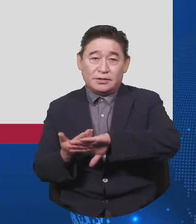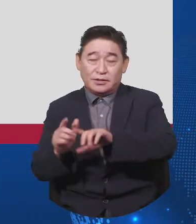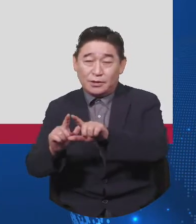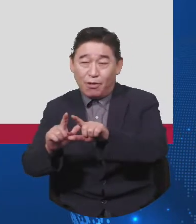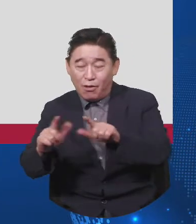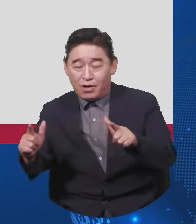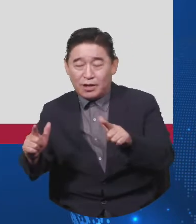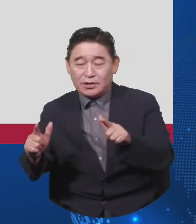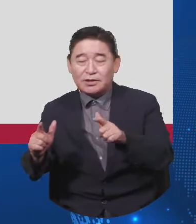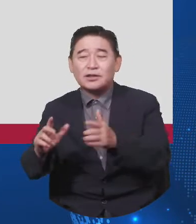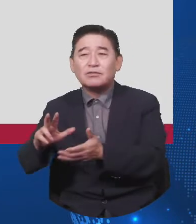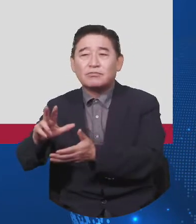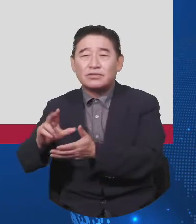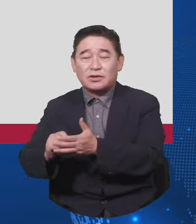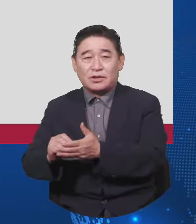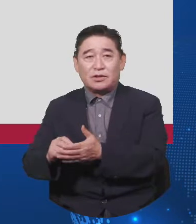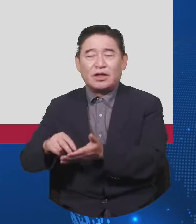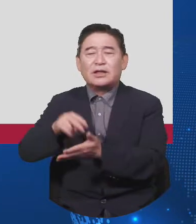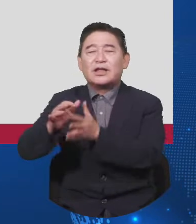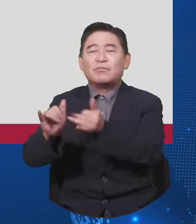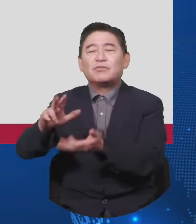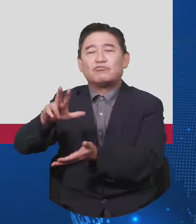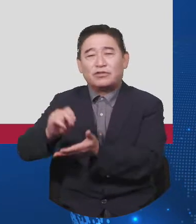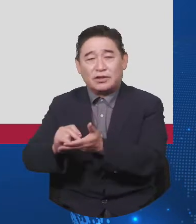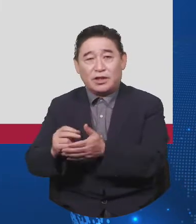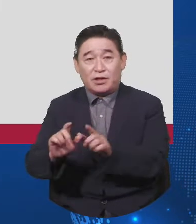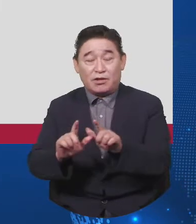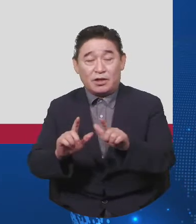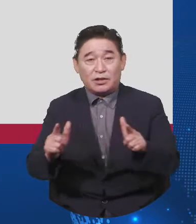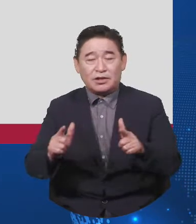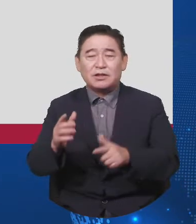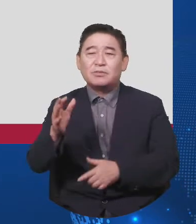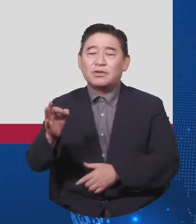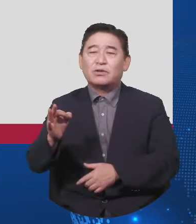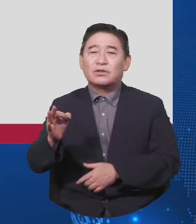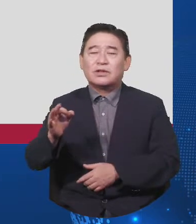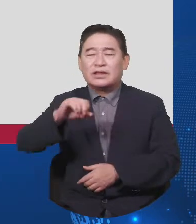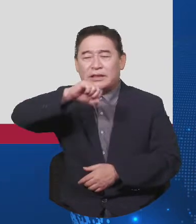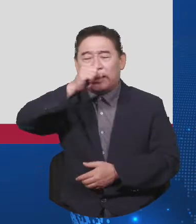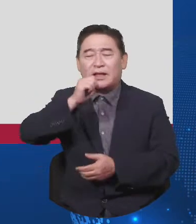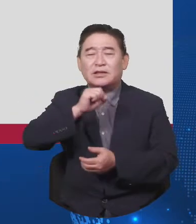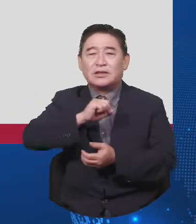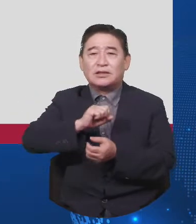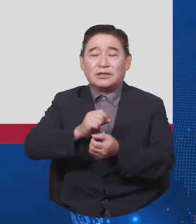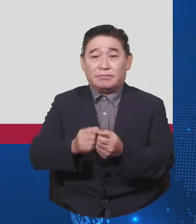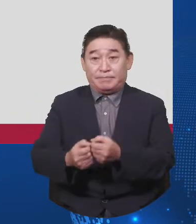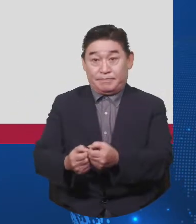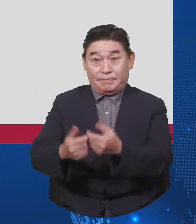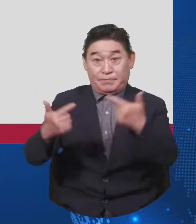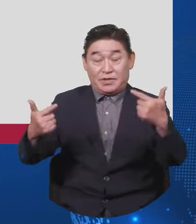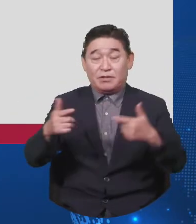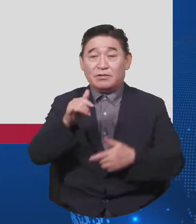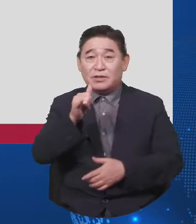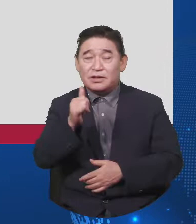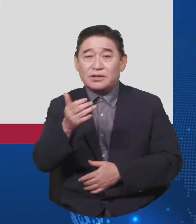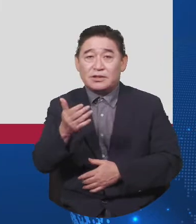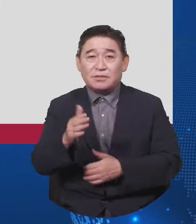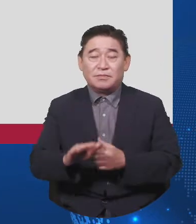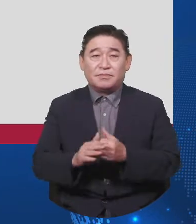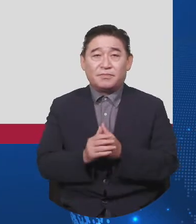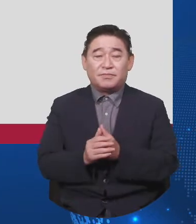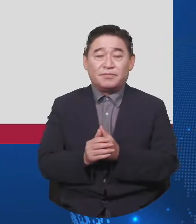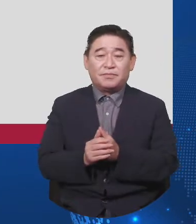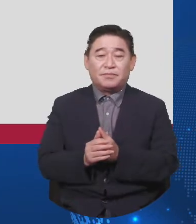refugee costs, etc., etc. But what I would assume in many DAC countries